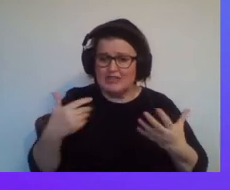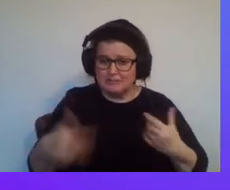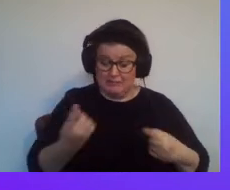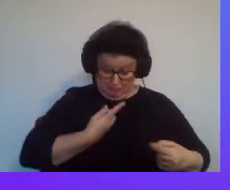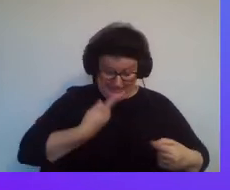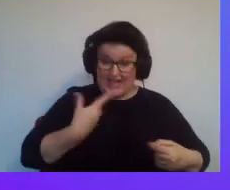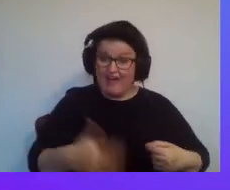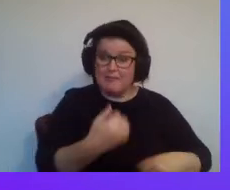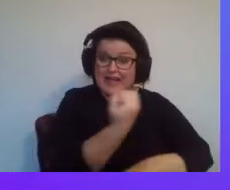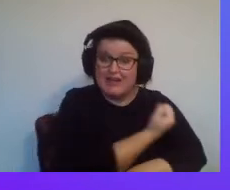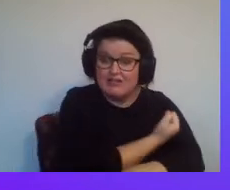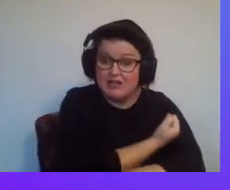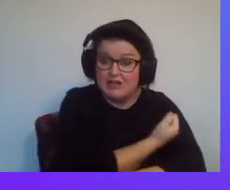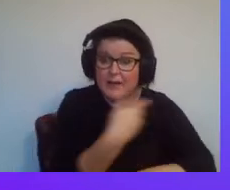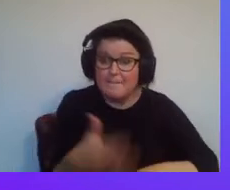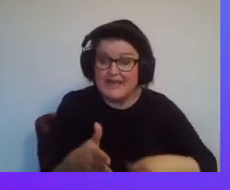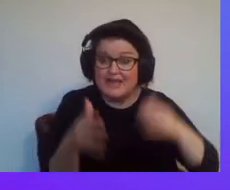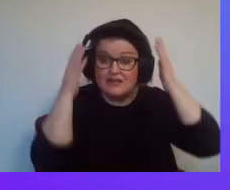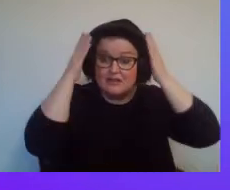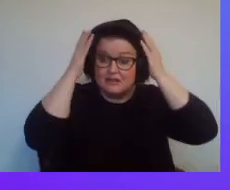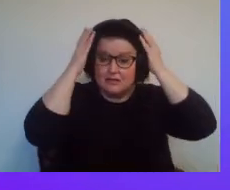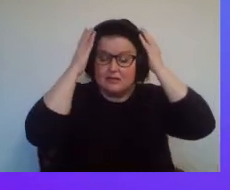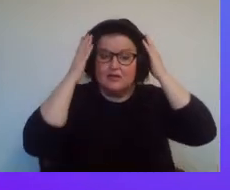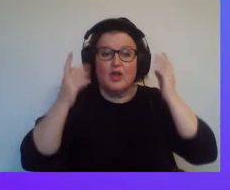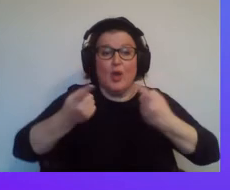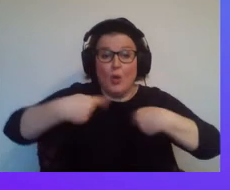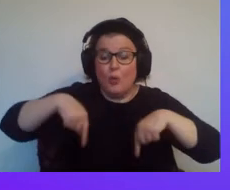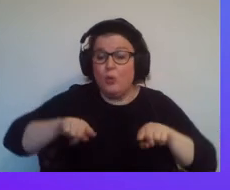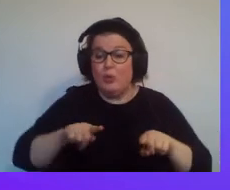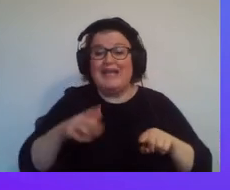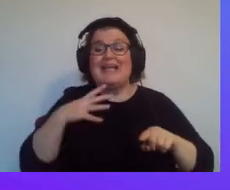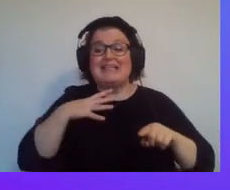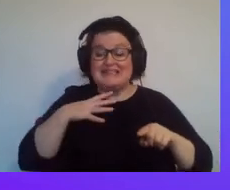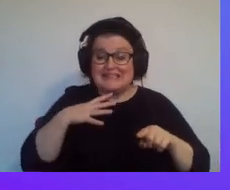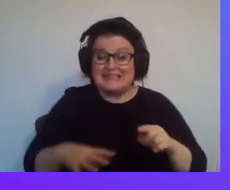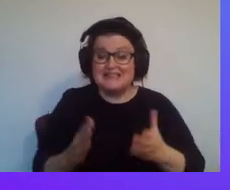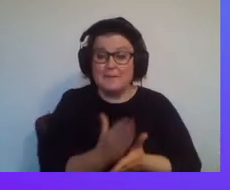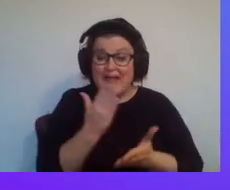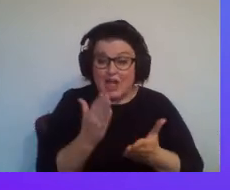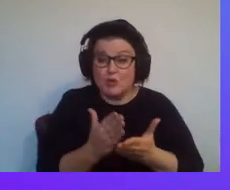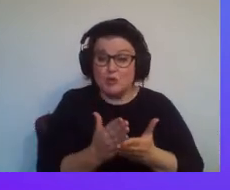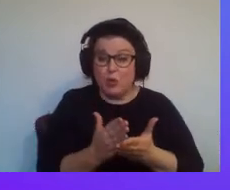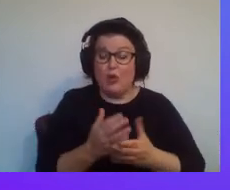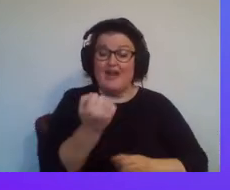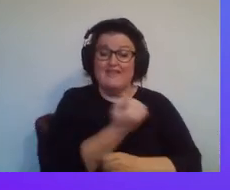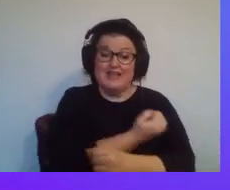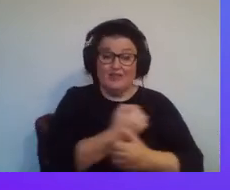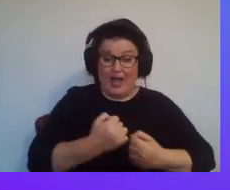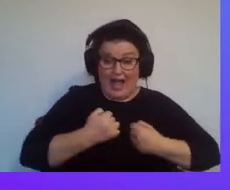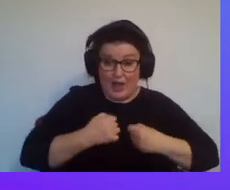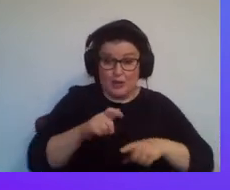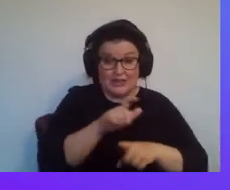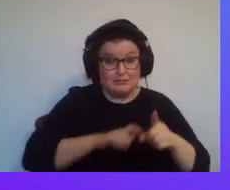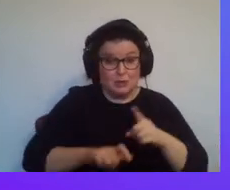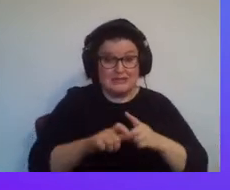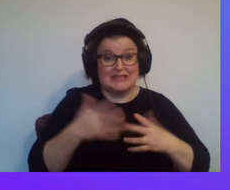has caused our death. The fact that we live in communities. We have our families with us. Thank you, Dr. Yogi. I want to dive in.